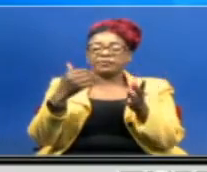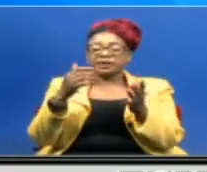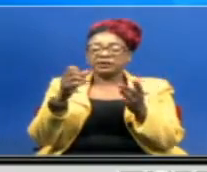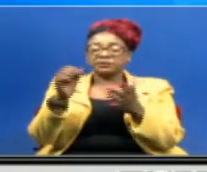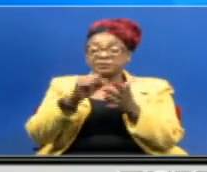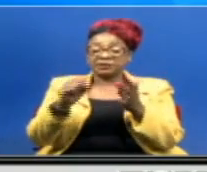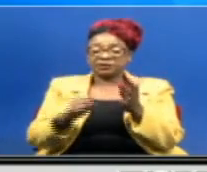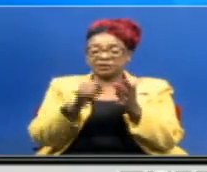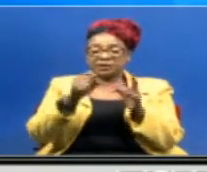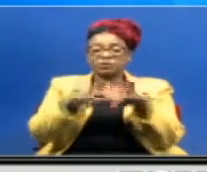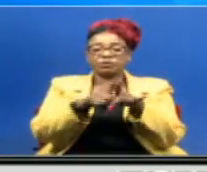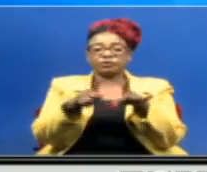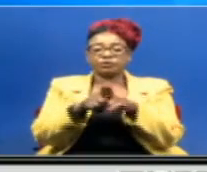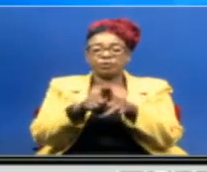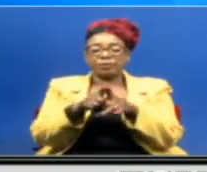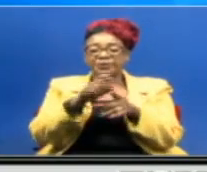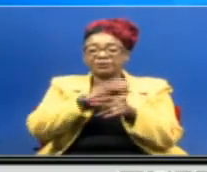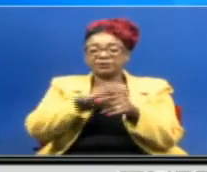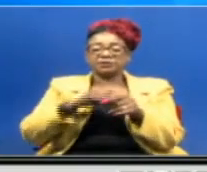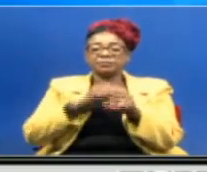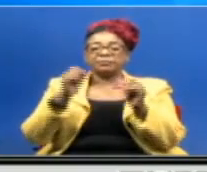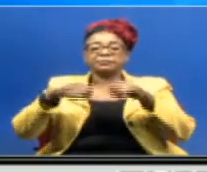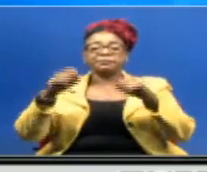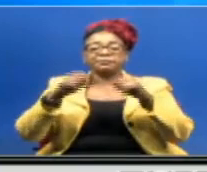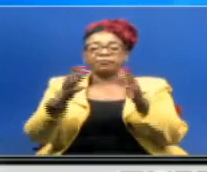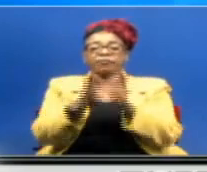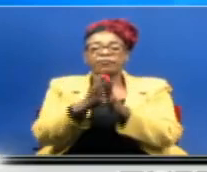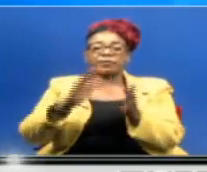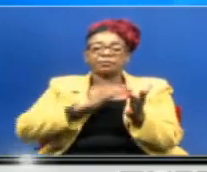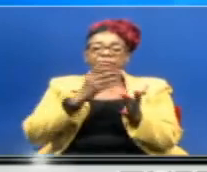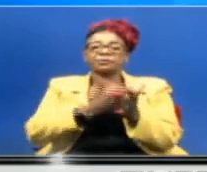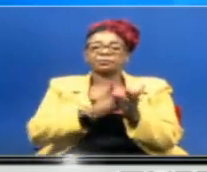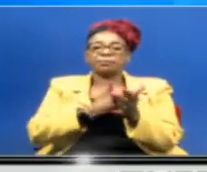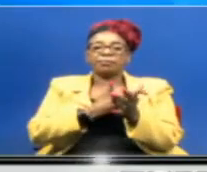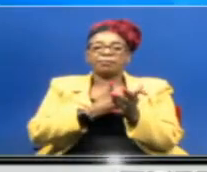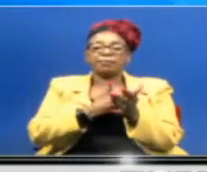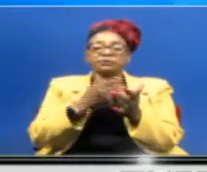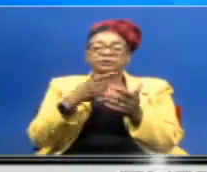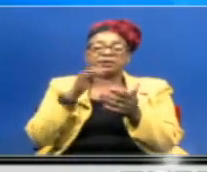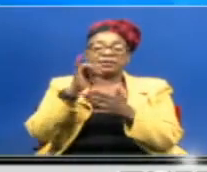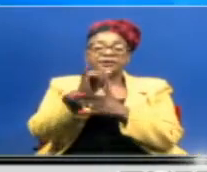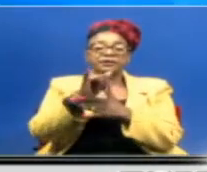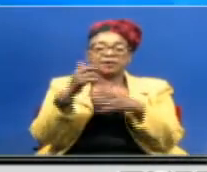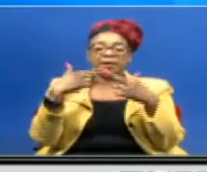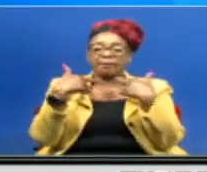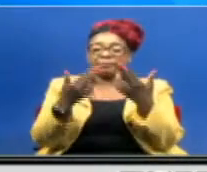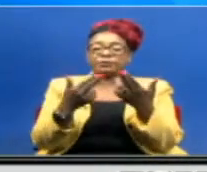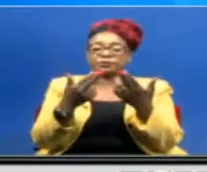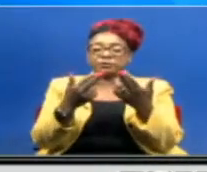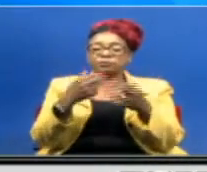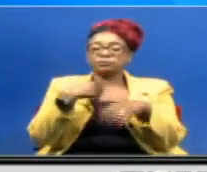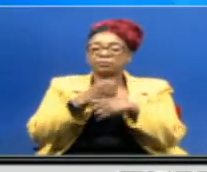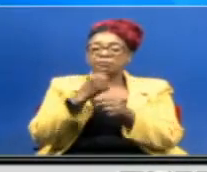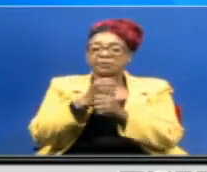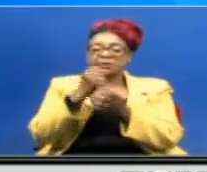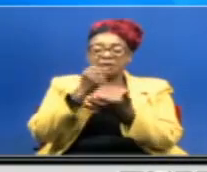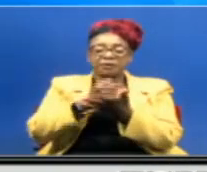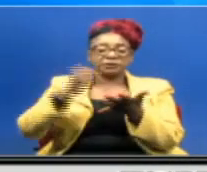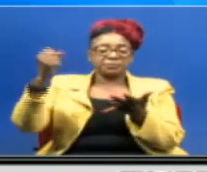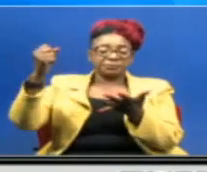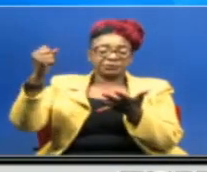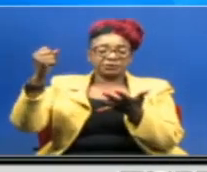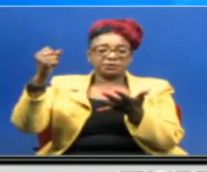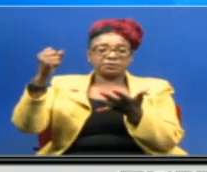furthermore, that the Senate agreed with the committee in the said report, leading to the suspension of Senator Orwoba from the